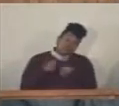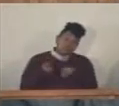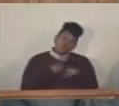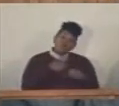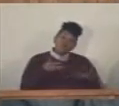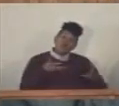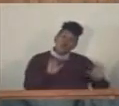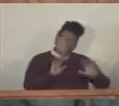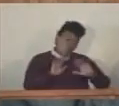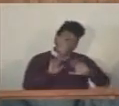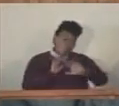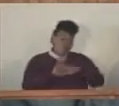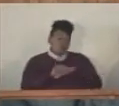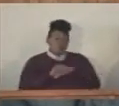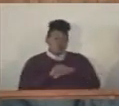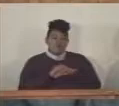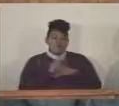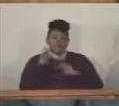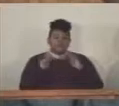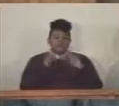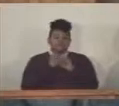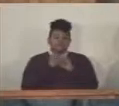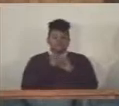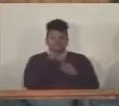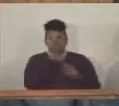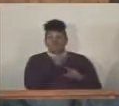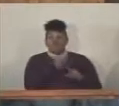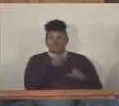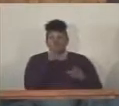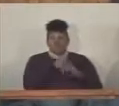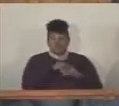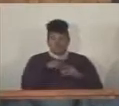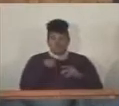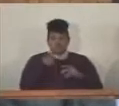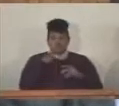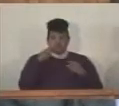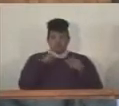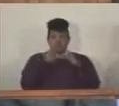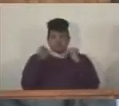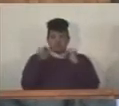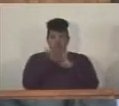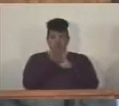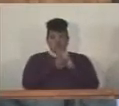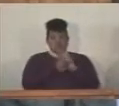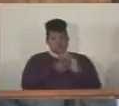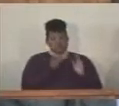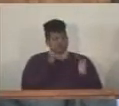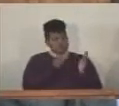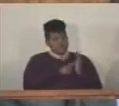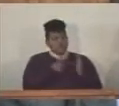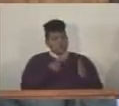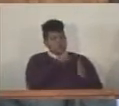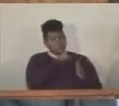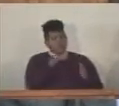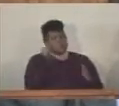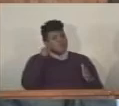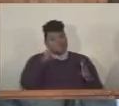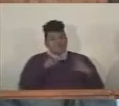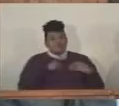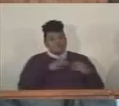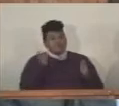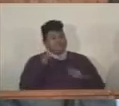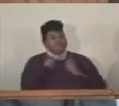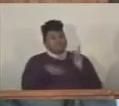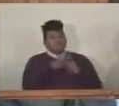means, but a substantial risk of injustice. I would say that any risk of injustice is something that we should all frown